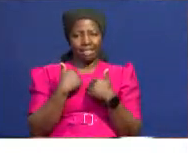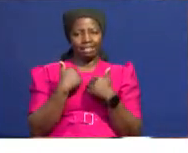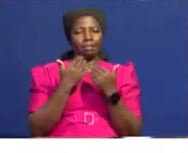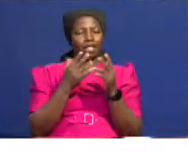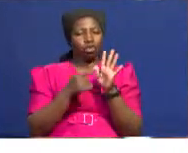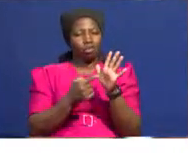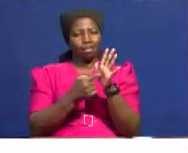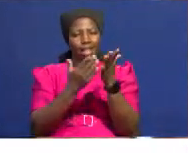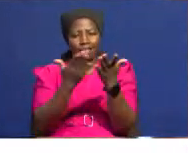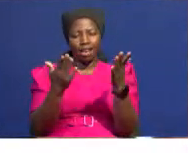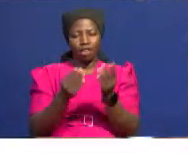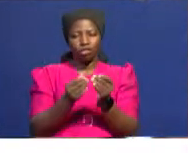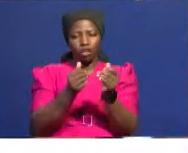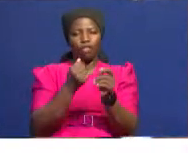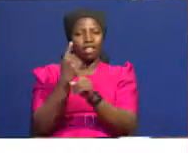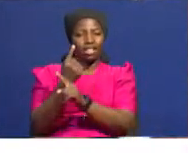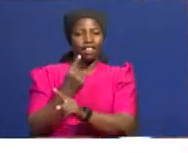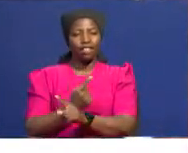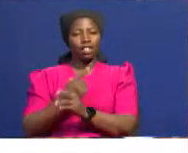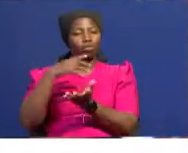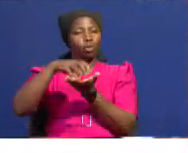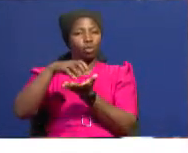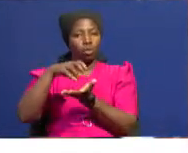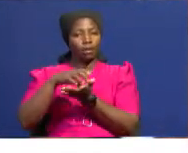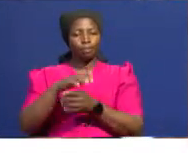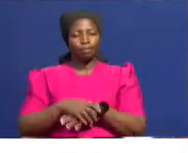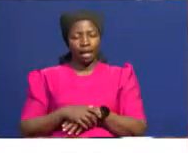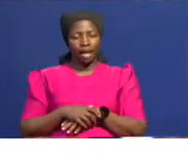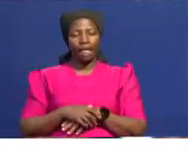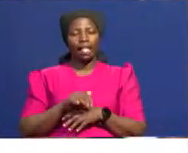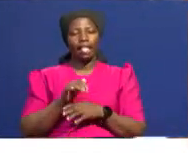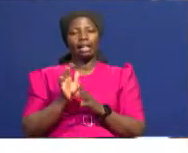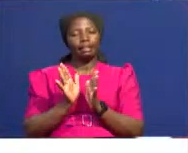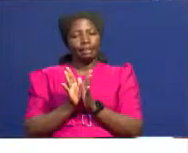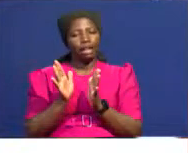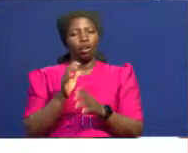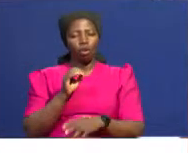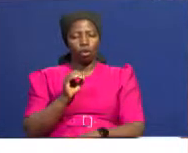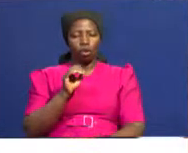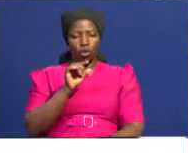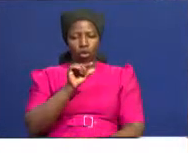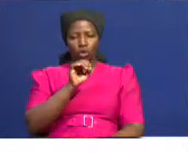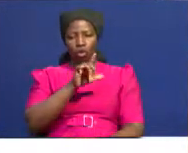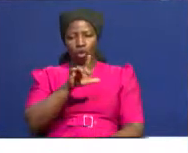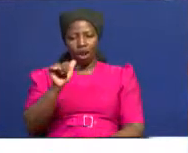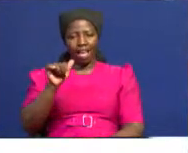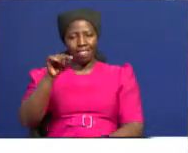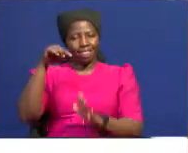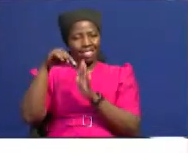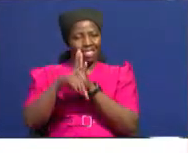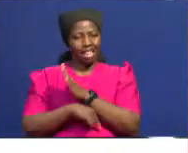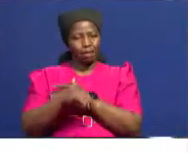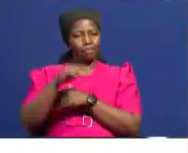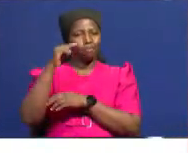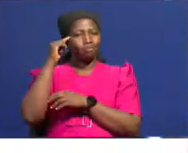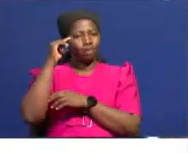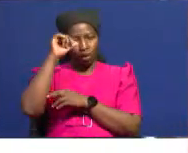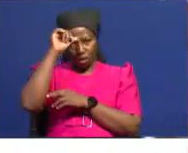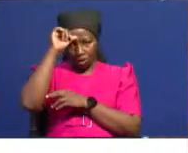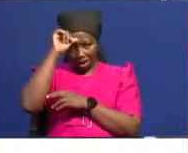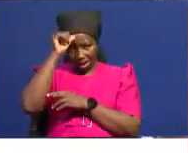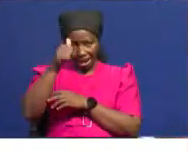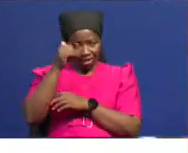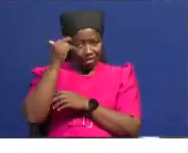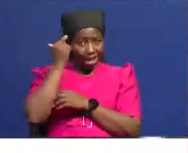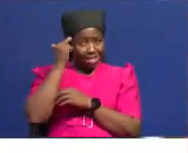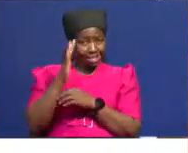Ogola was a deep and brilliant thinker, not an emotional one.